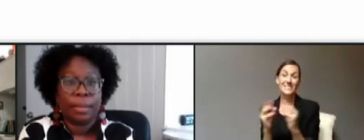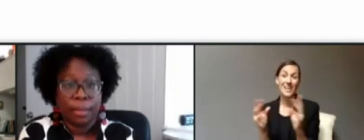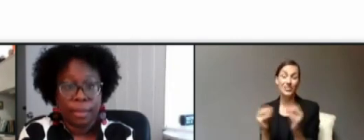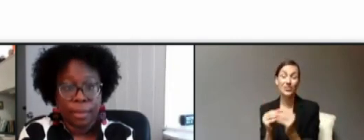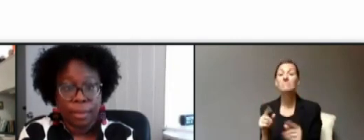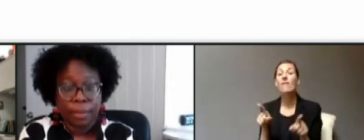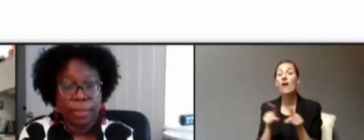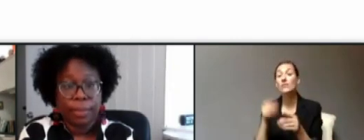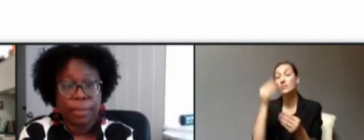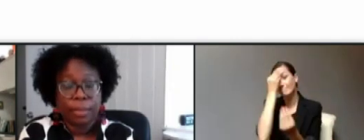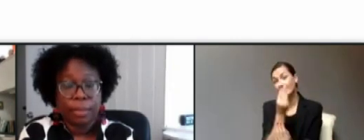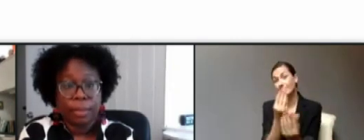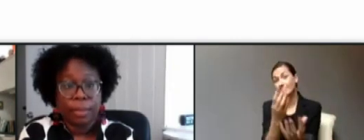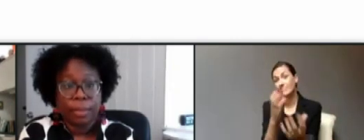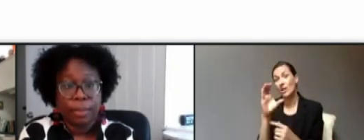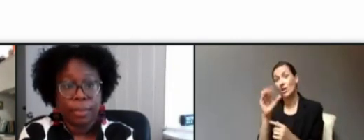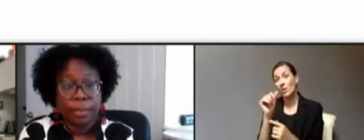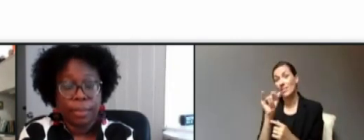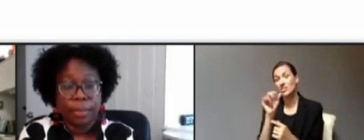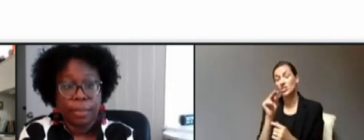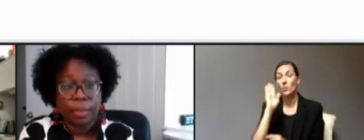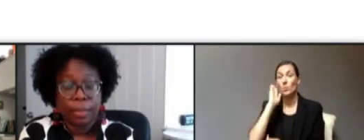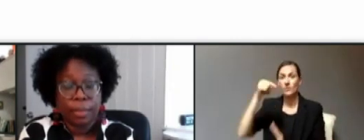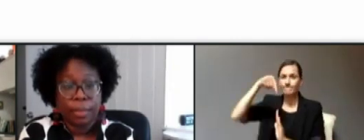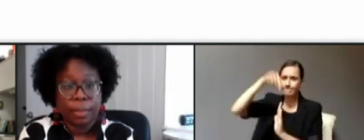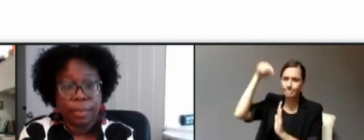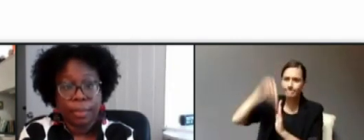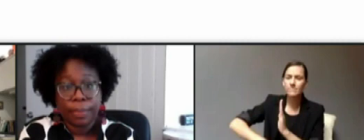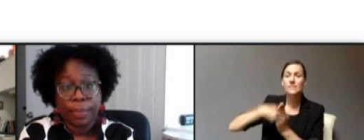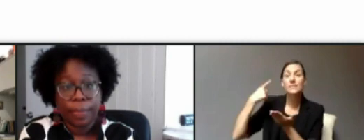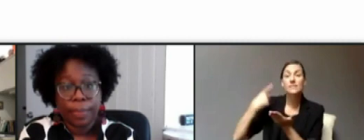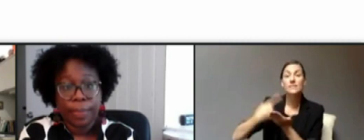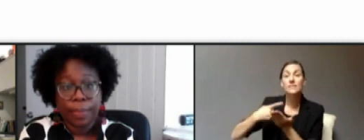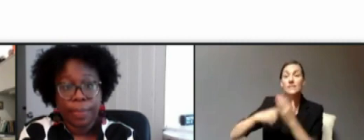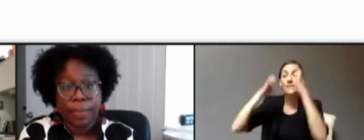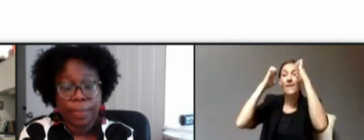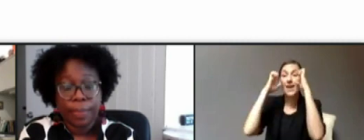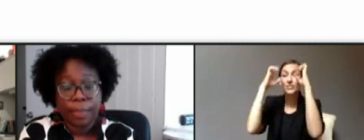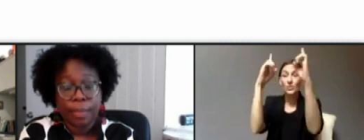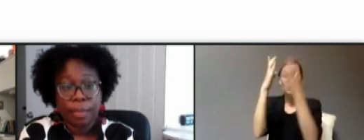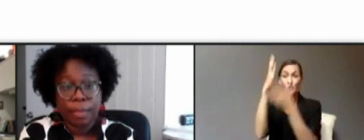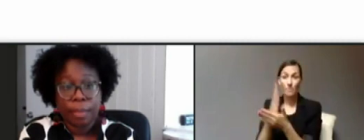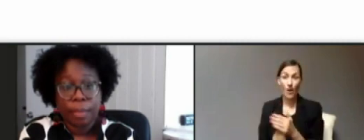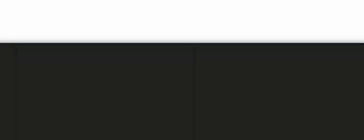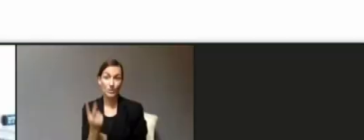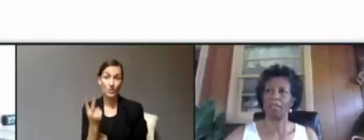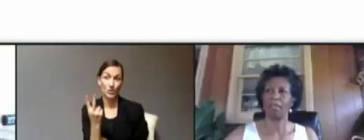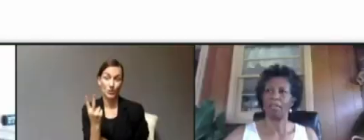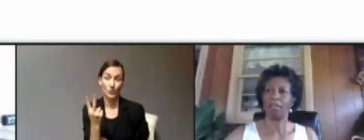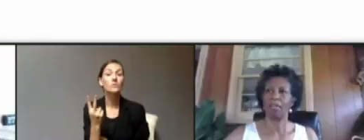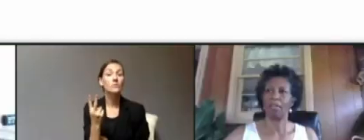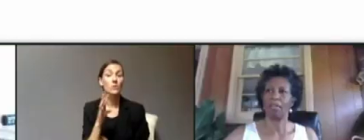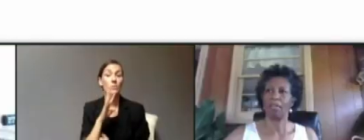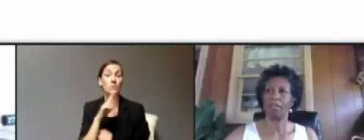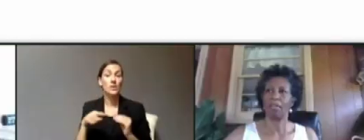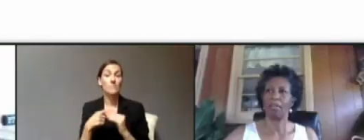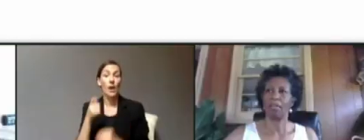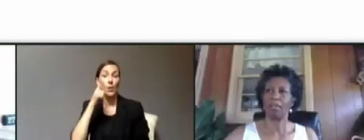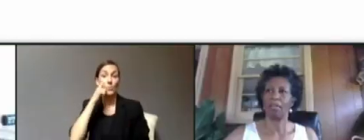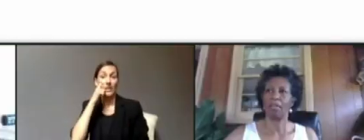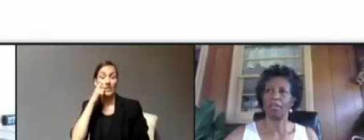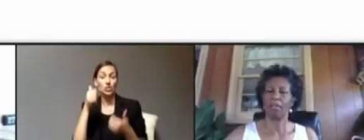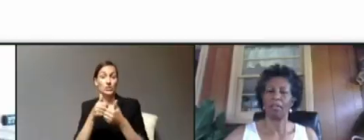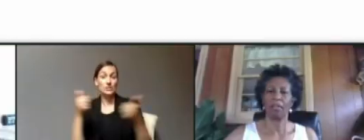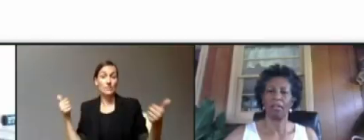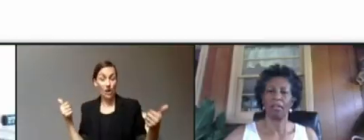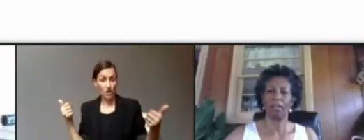is going to have its own deep dive into education, part 2. Just like we had racial disparities last week, the